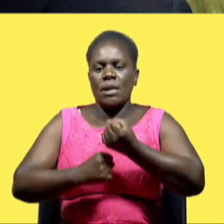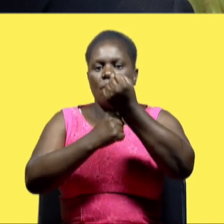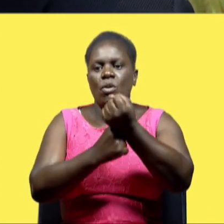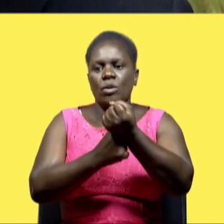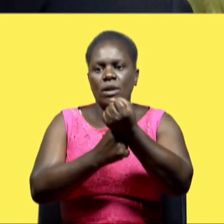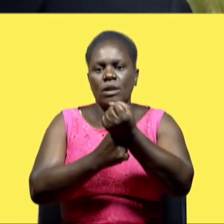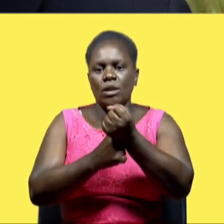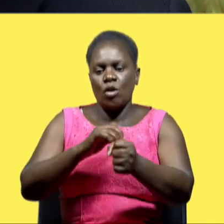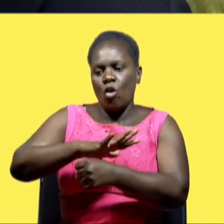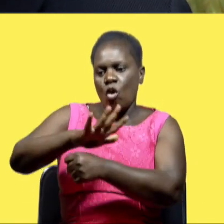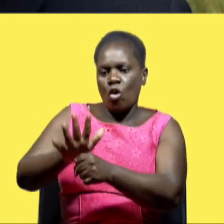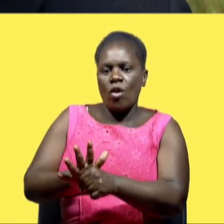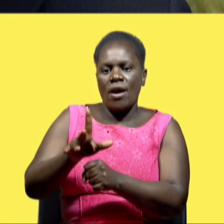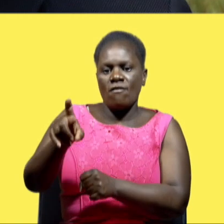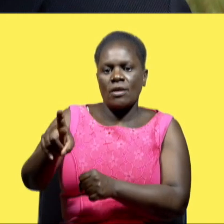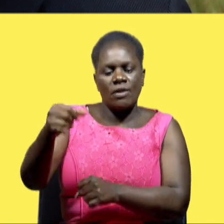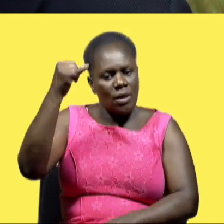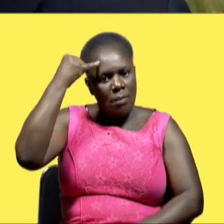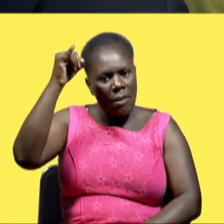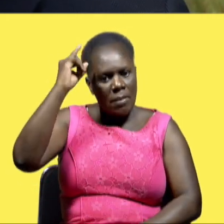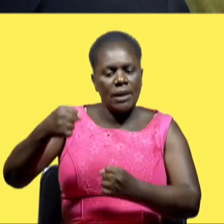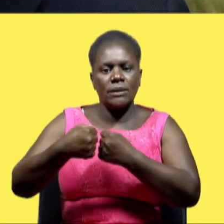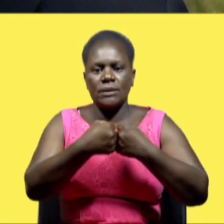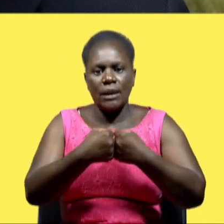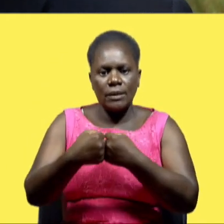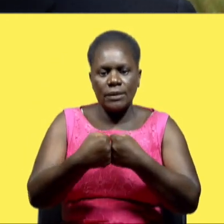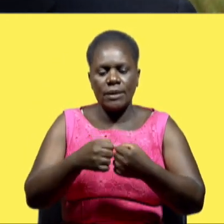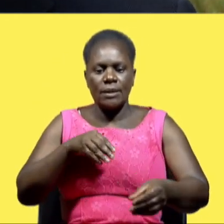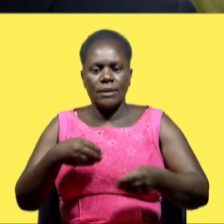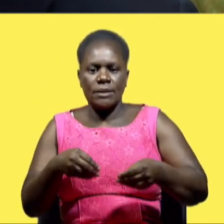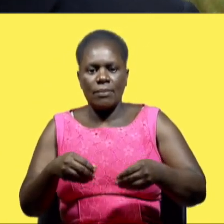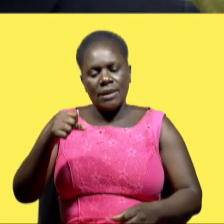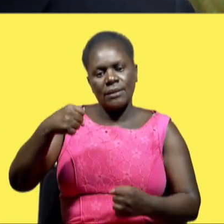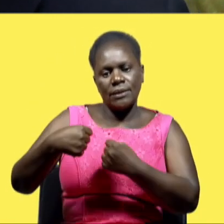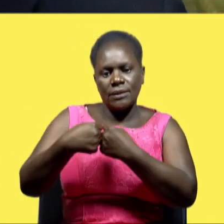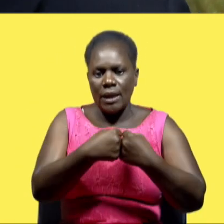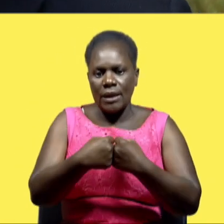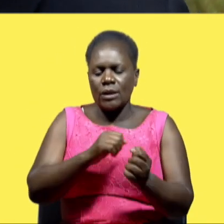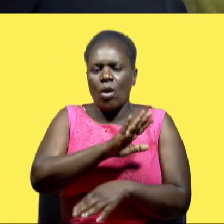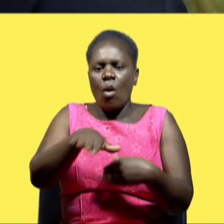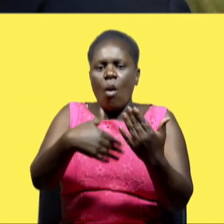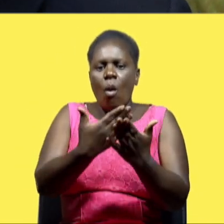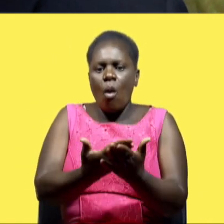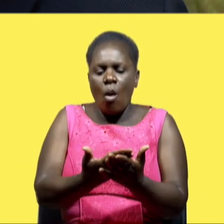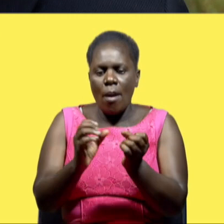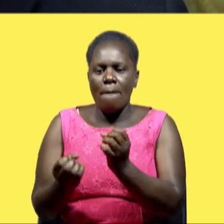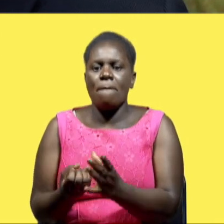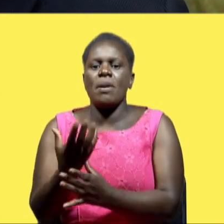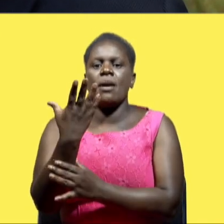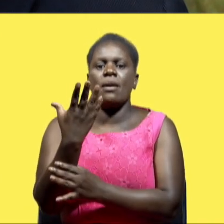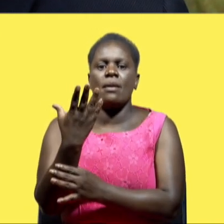supported the great covid19 innovation challenge the disability challenge and all of those